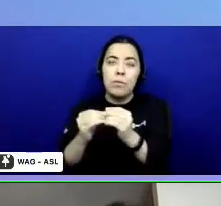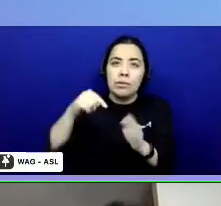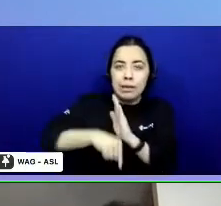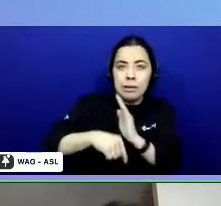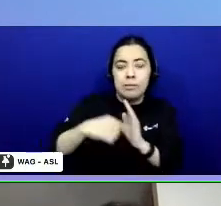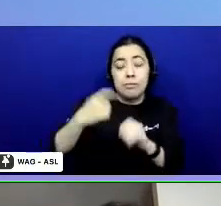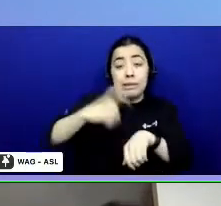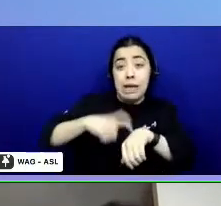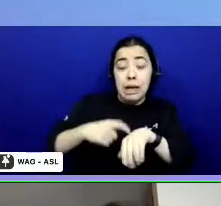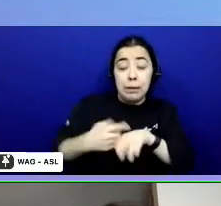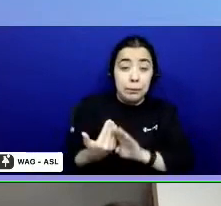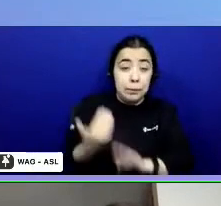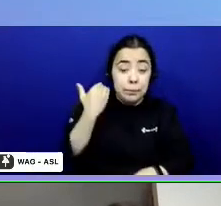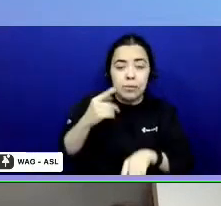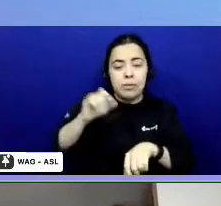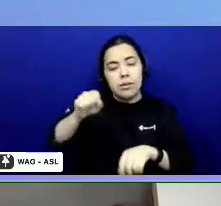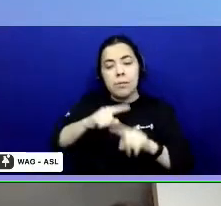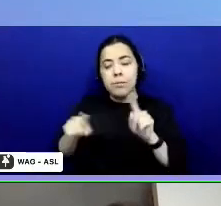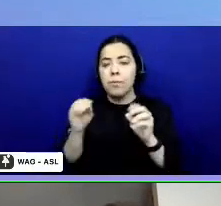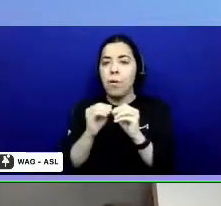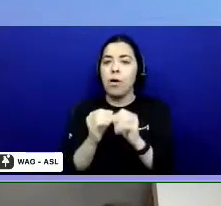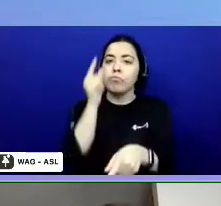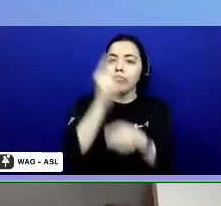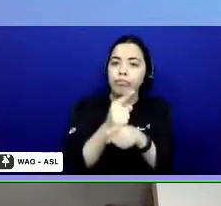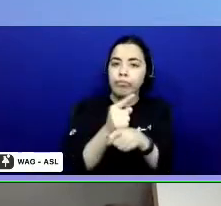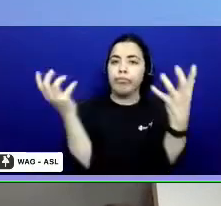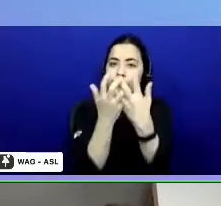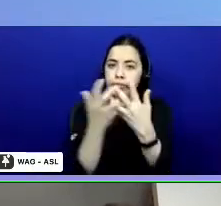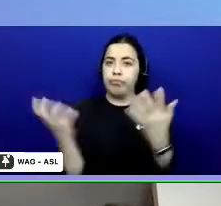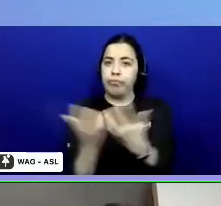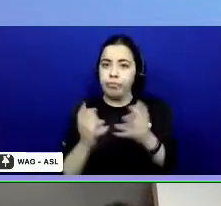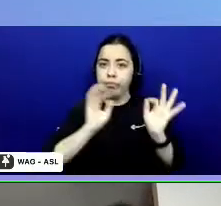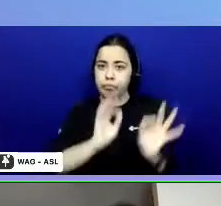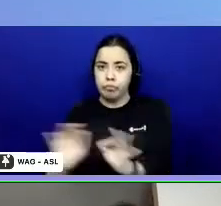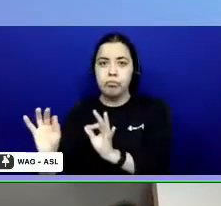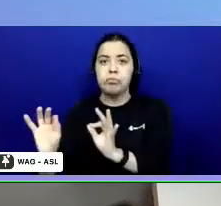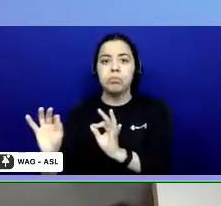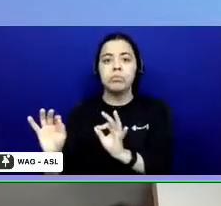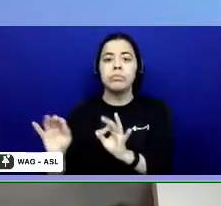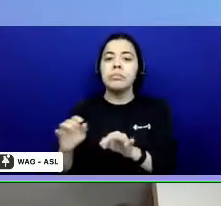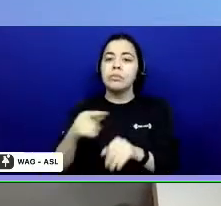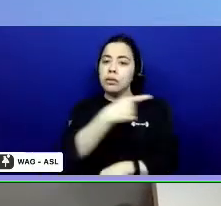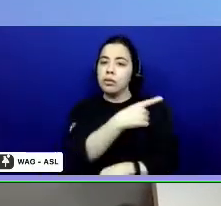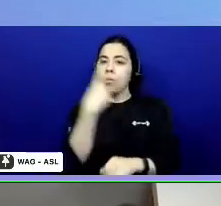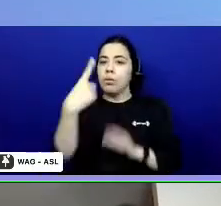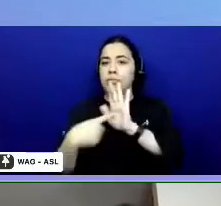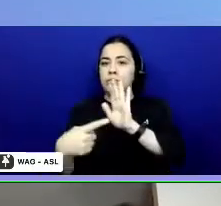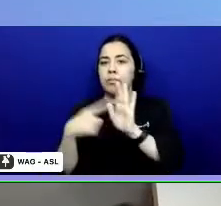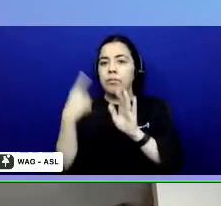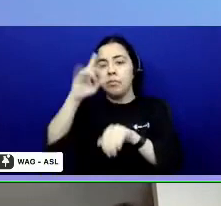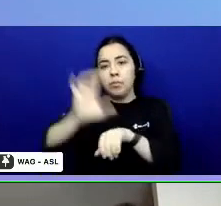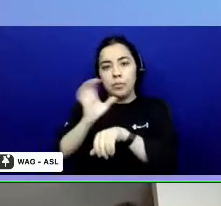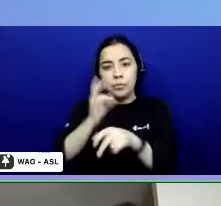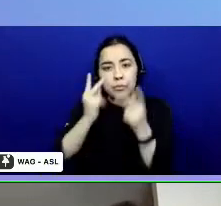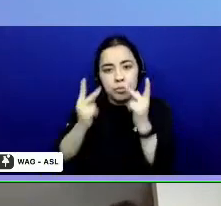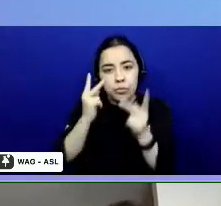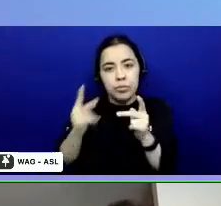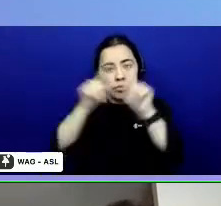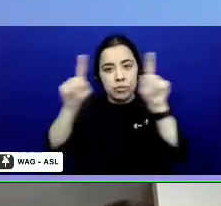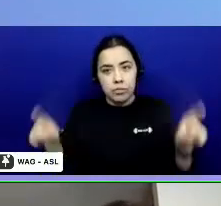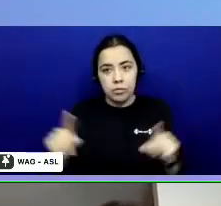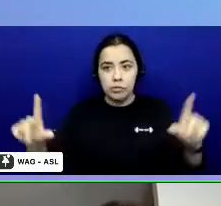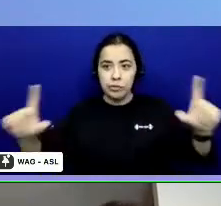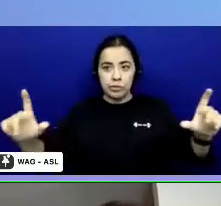and expensive to collect this data. So here's an example of what we use computer vision for. As you can see here, we have a screenshot